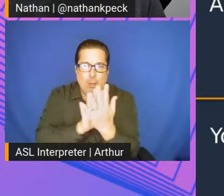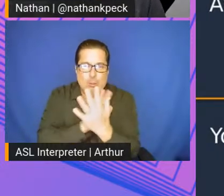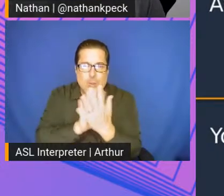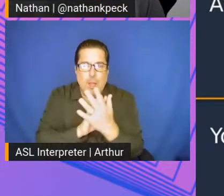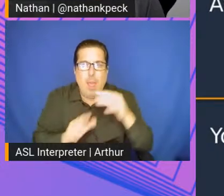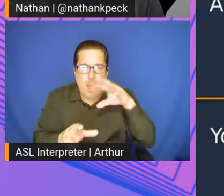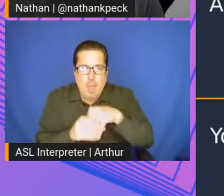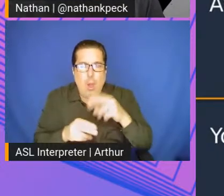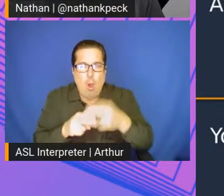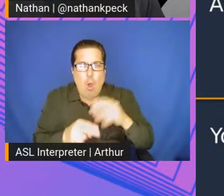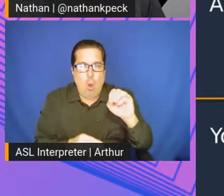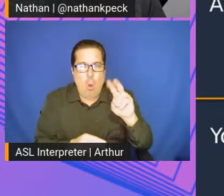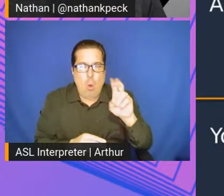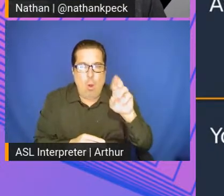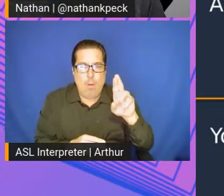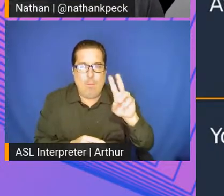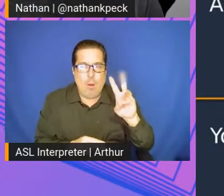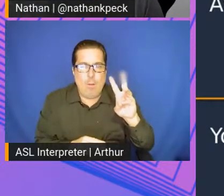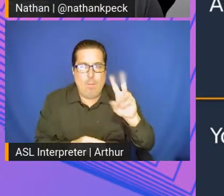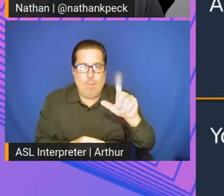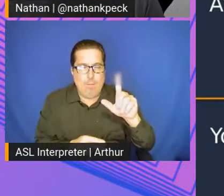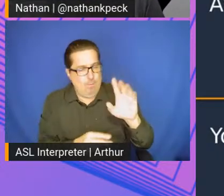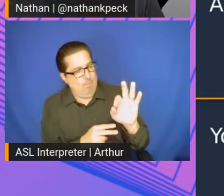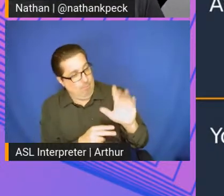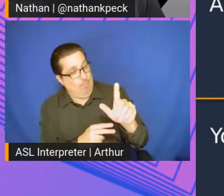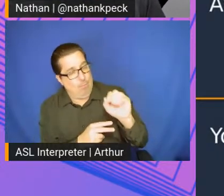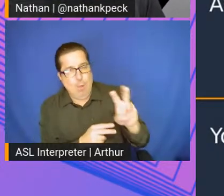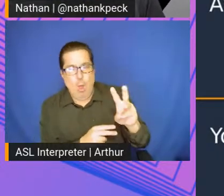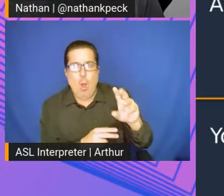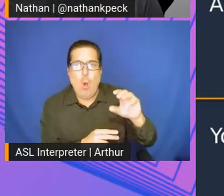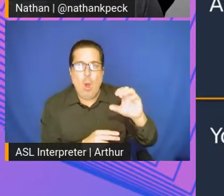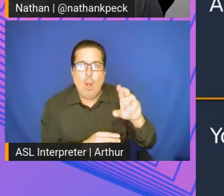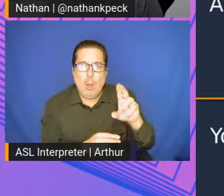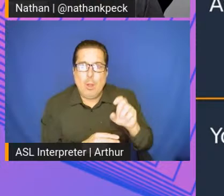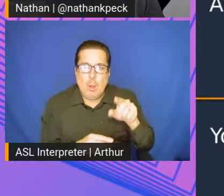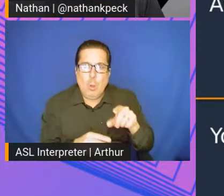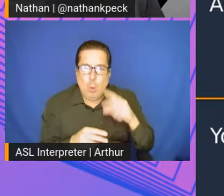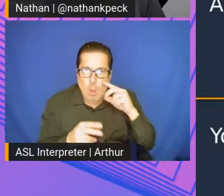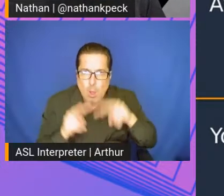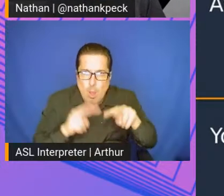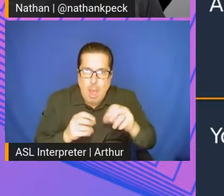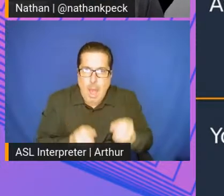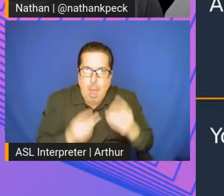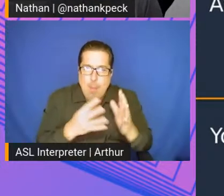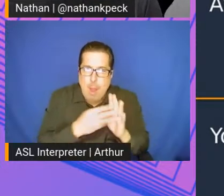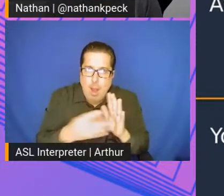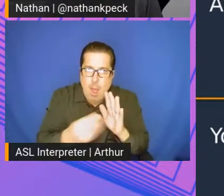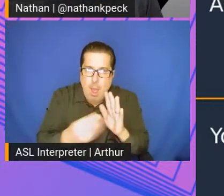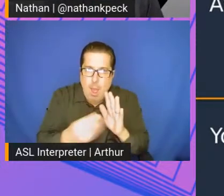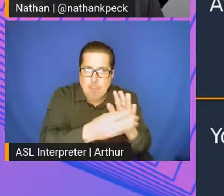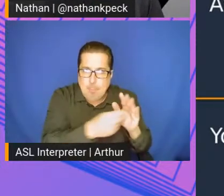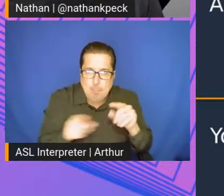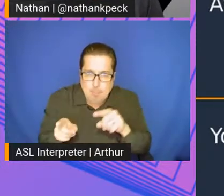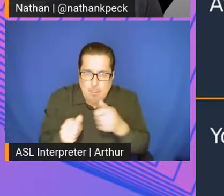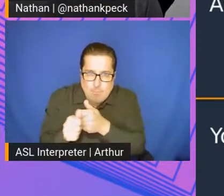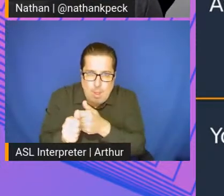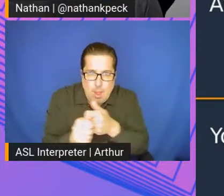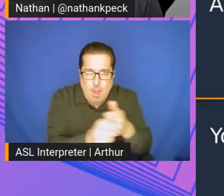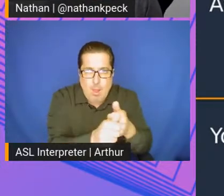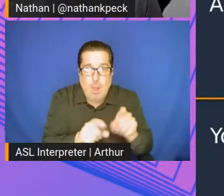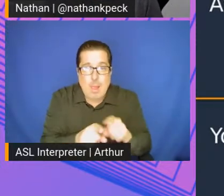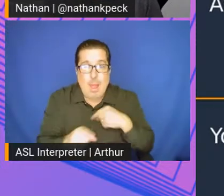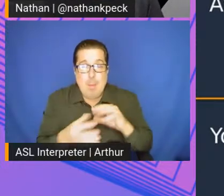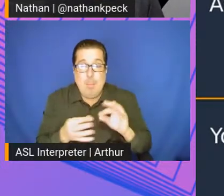queue, which allows us to limit how many requests get sent to each copy of your application container. Because as I mentioned earlier, one